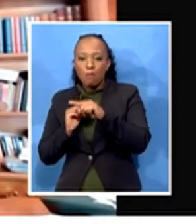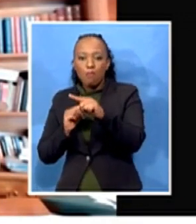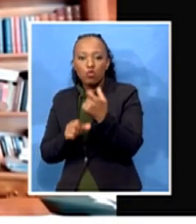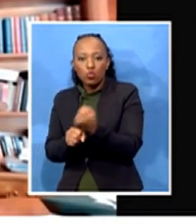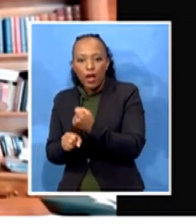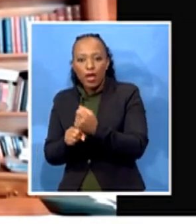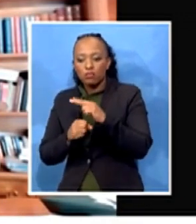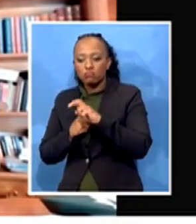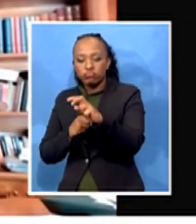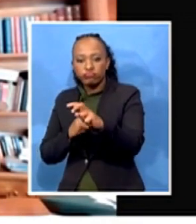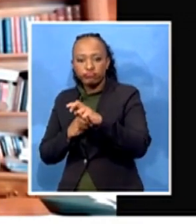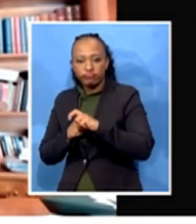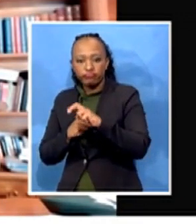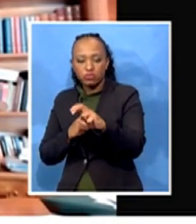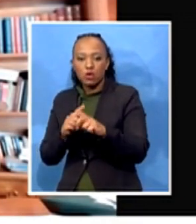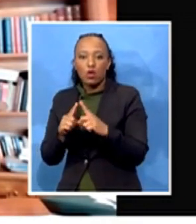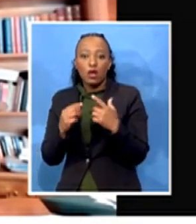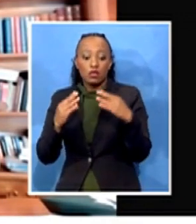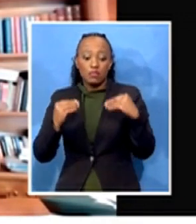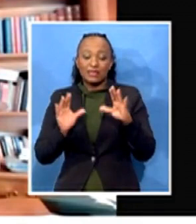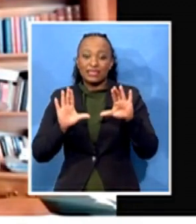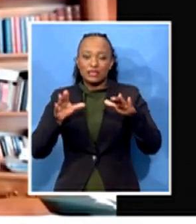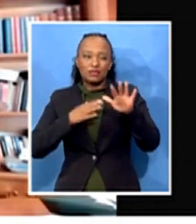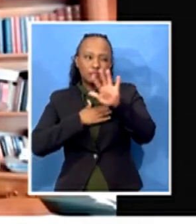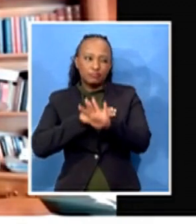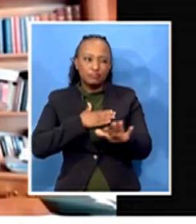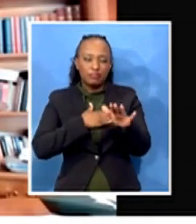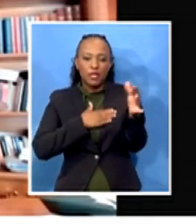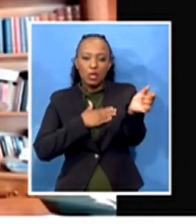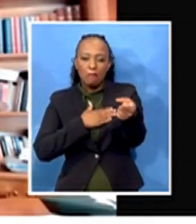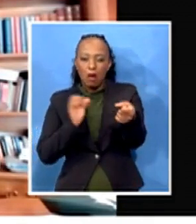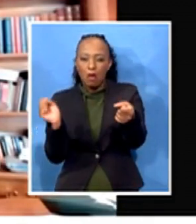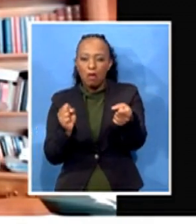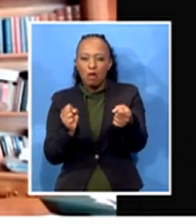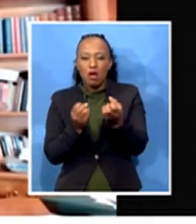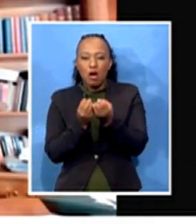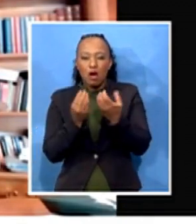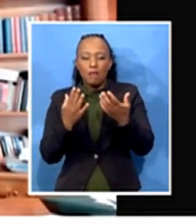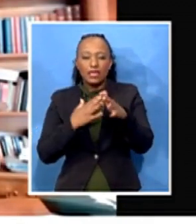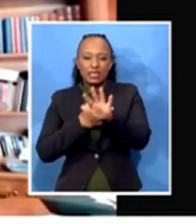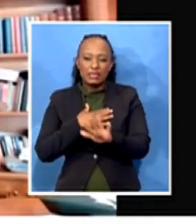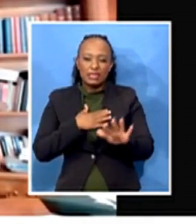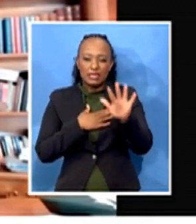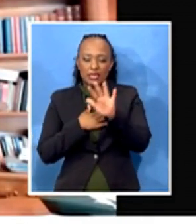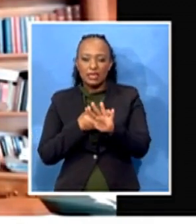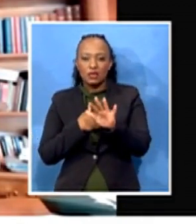sector employs in the region, and you will know better, of about 400,000 people